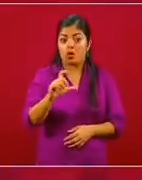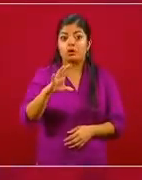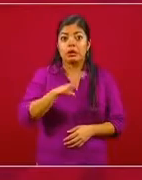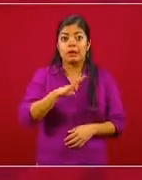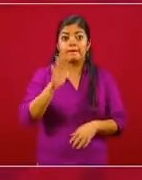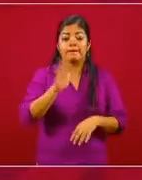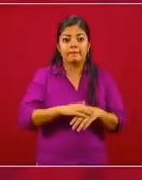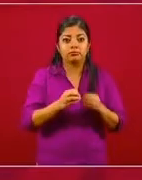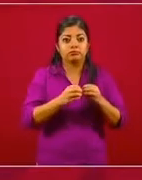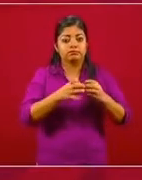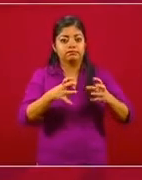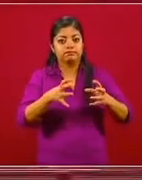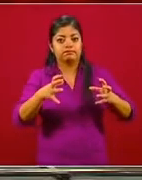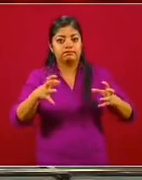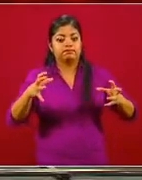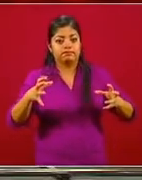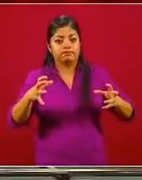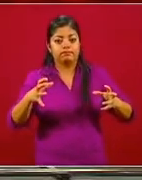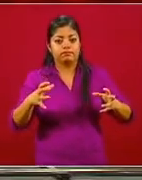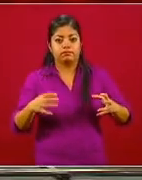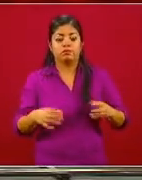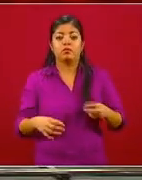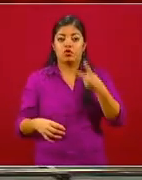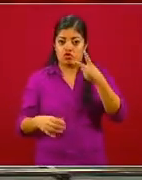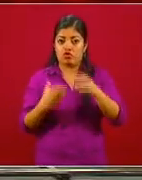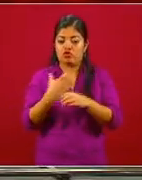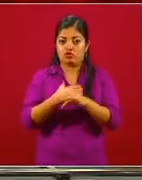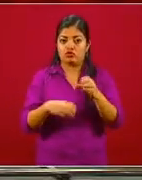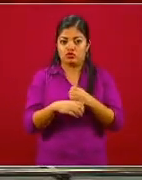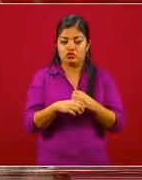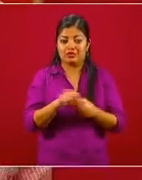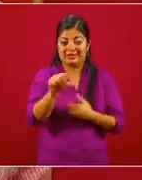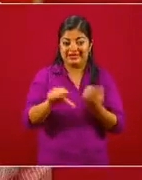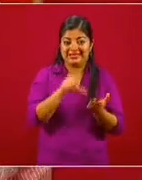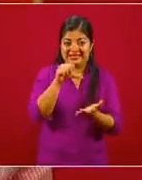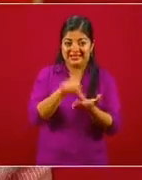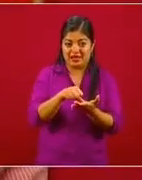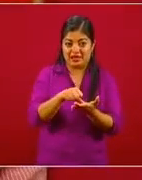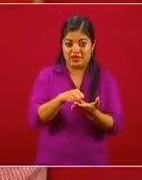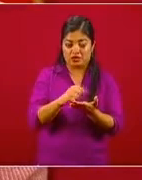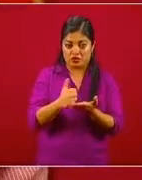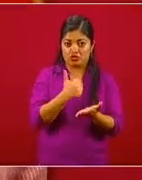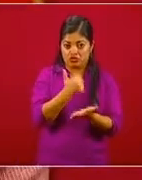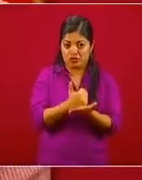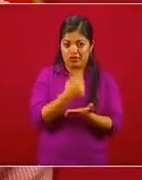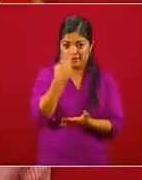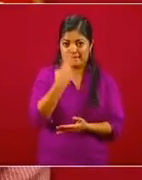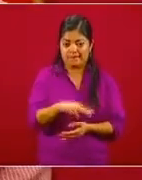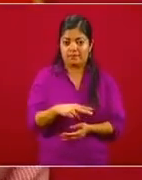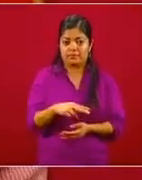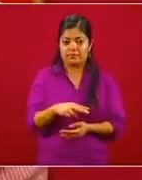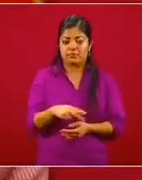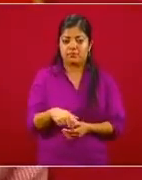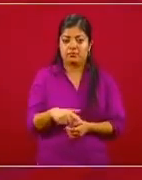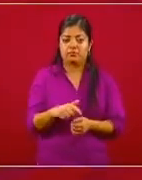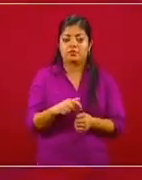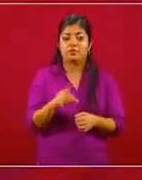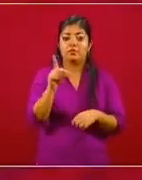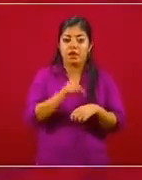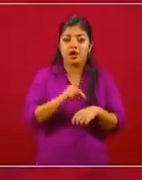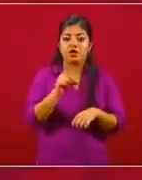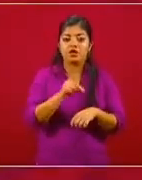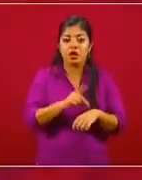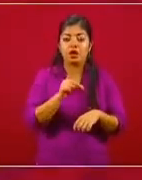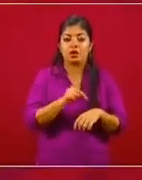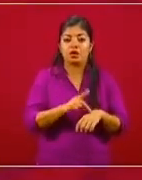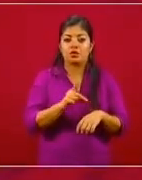Mexico. So when we observe that more cases are being registered every day, this is because of